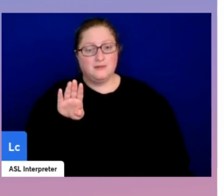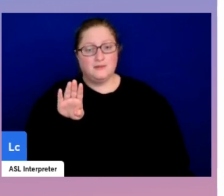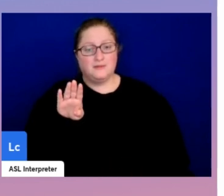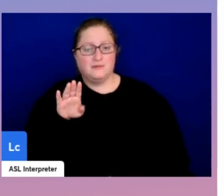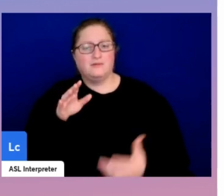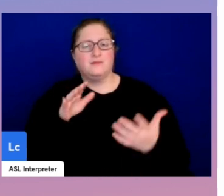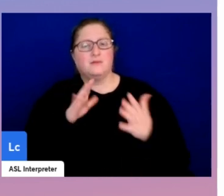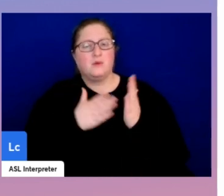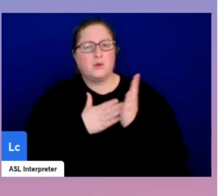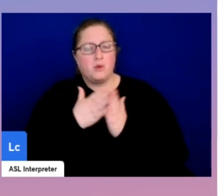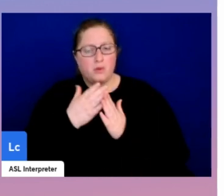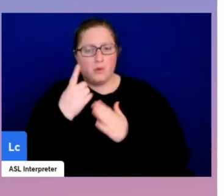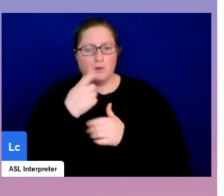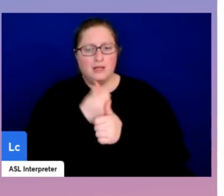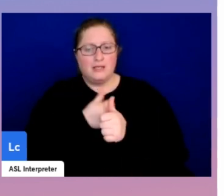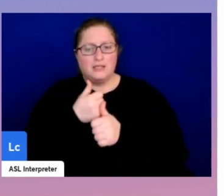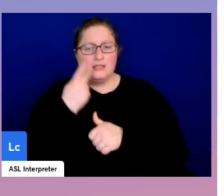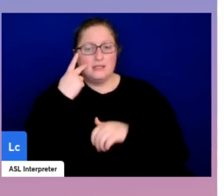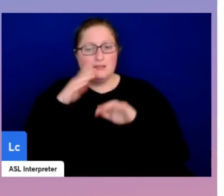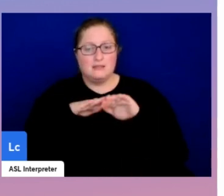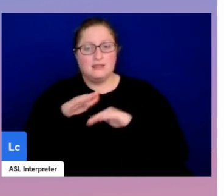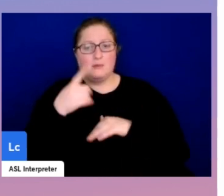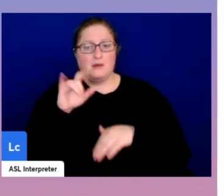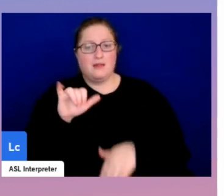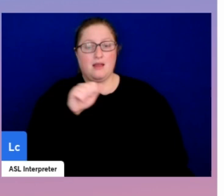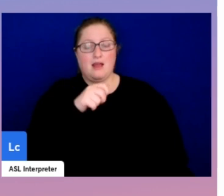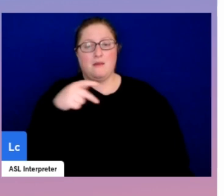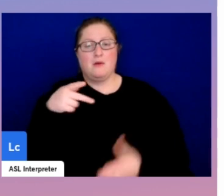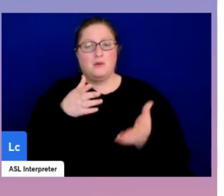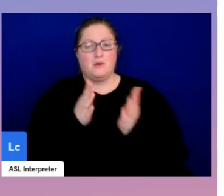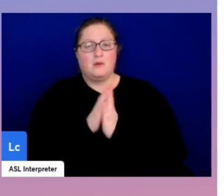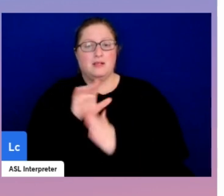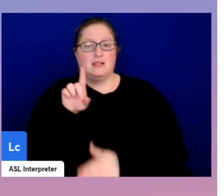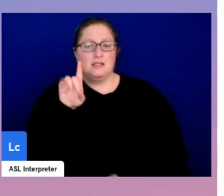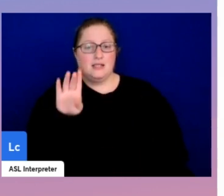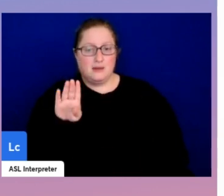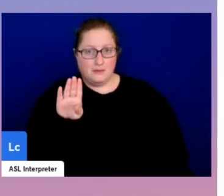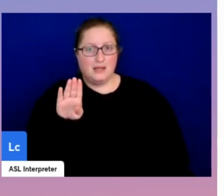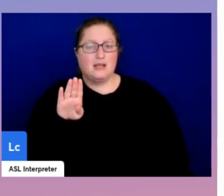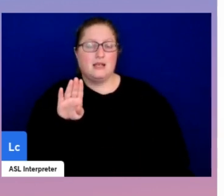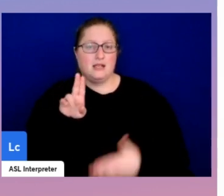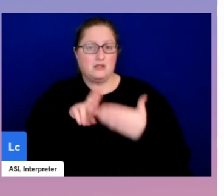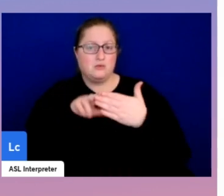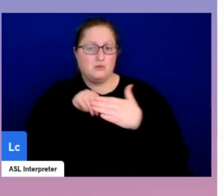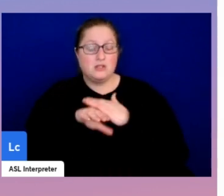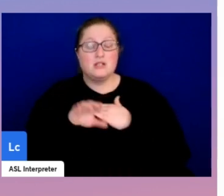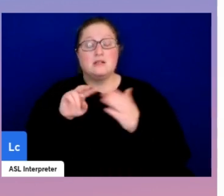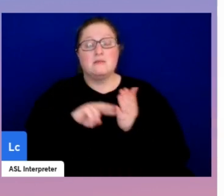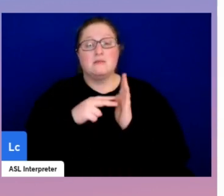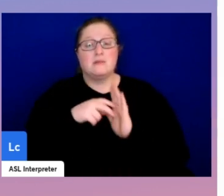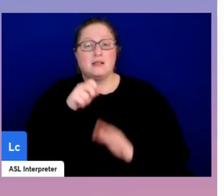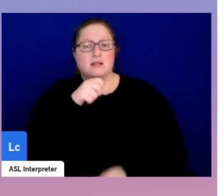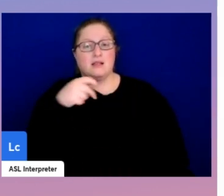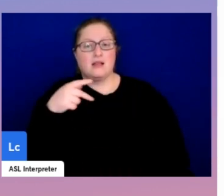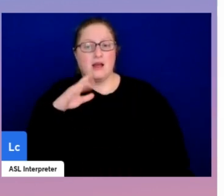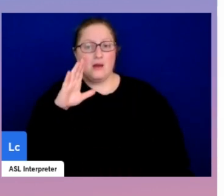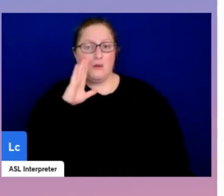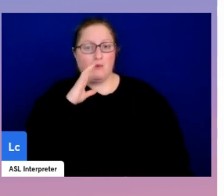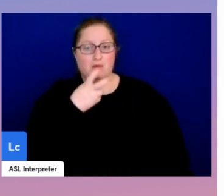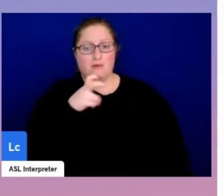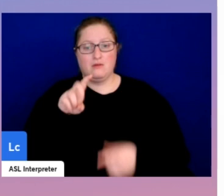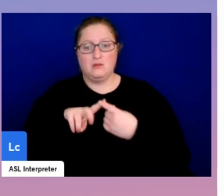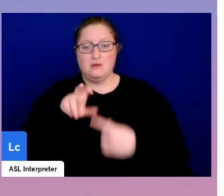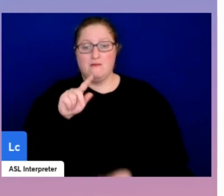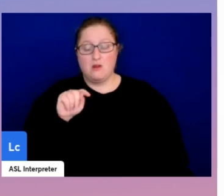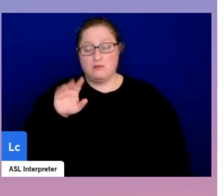going through this one by one, we see step one is that the application requests database credentials. So in this case, the application is going to go to Vault and say, hey,